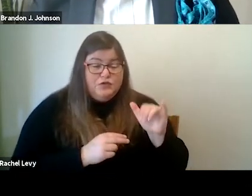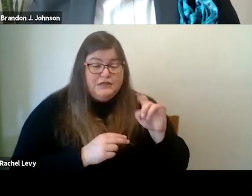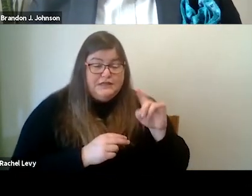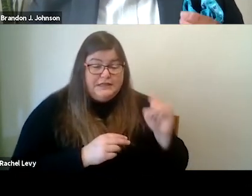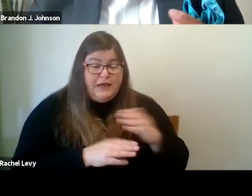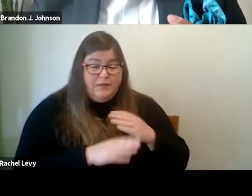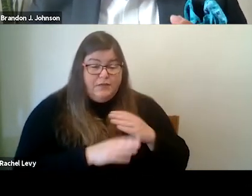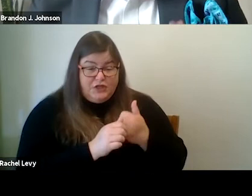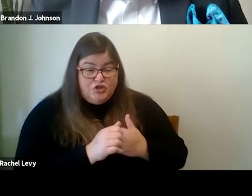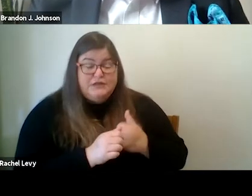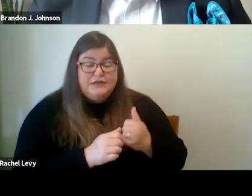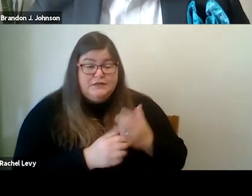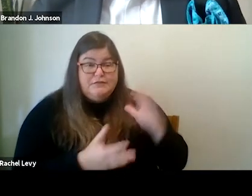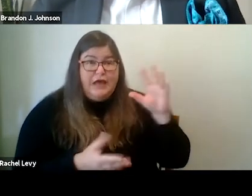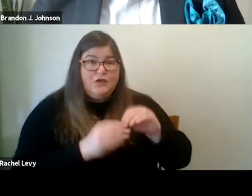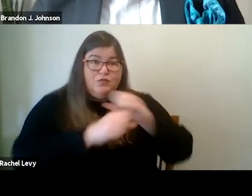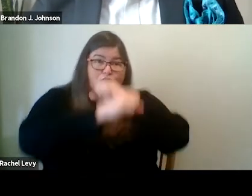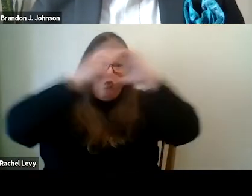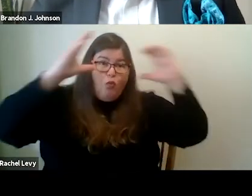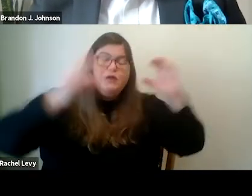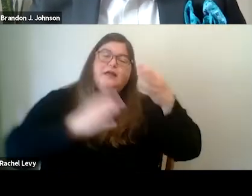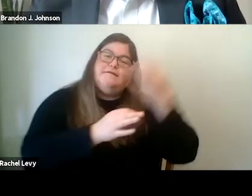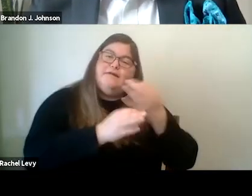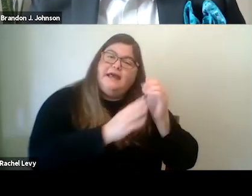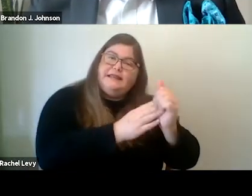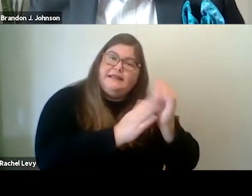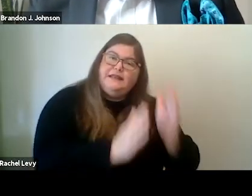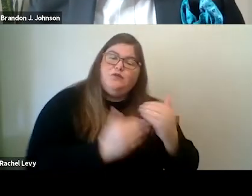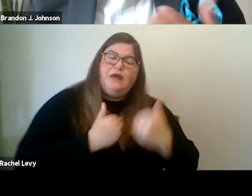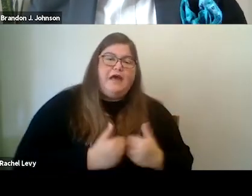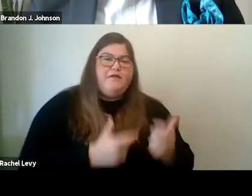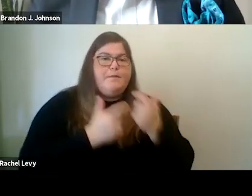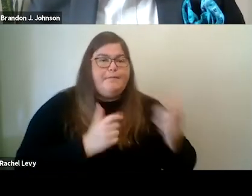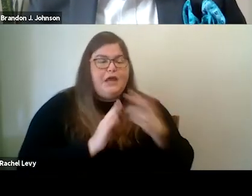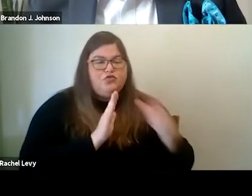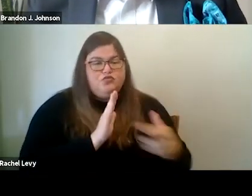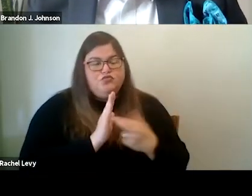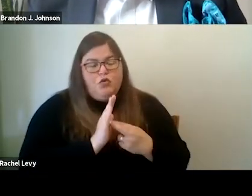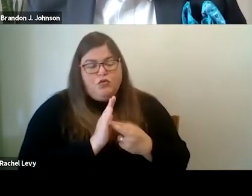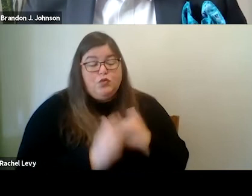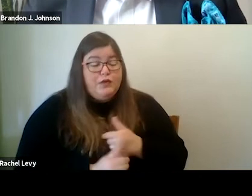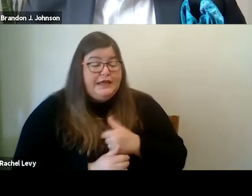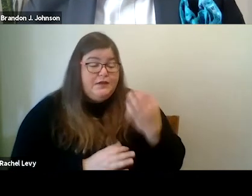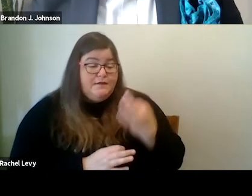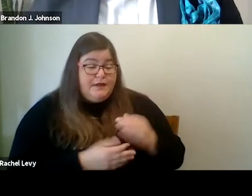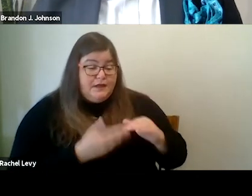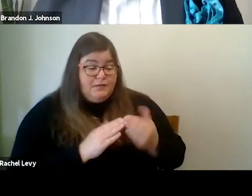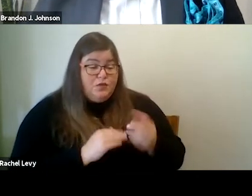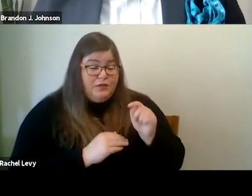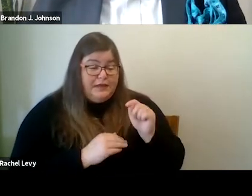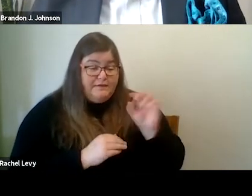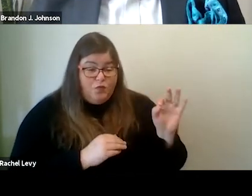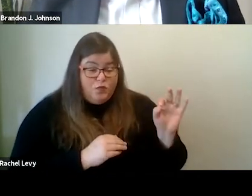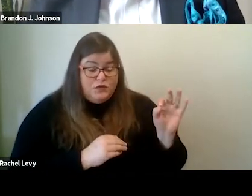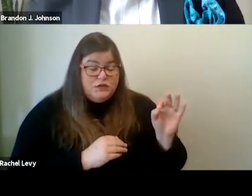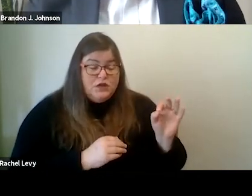have a major role in this work. We at the Faith Communities Task Force are